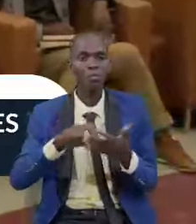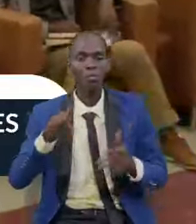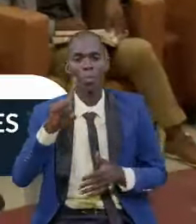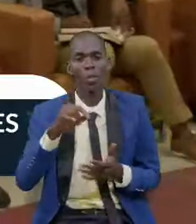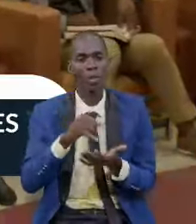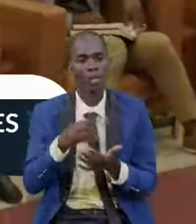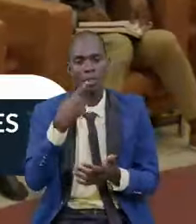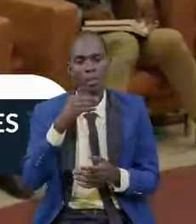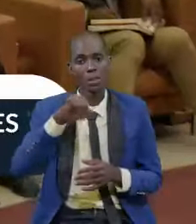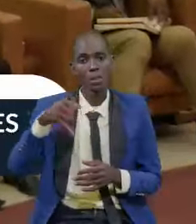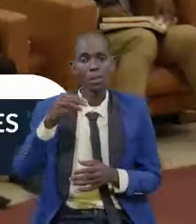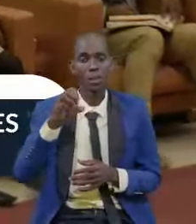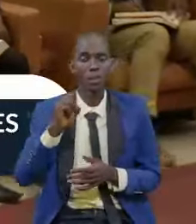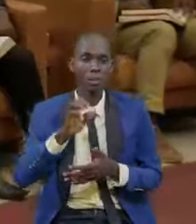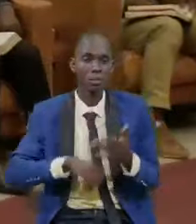says,